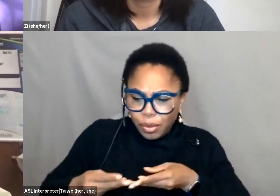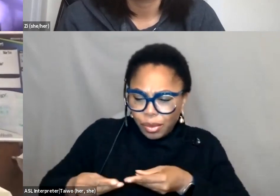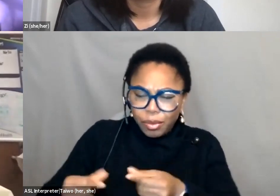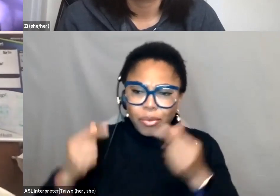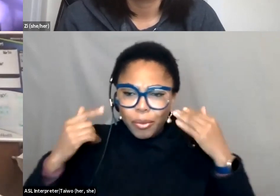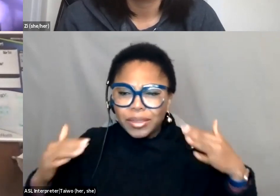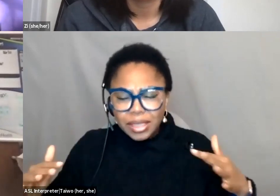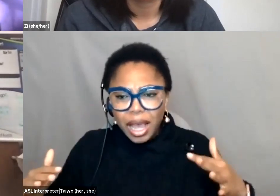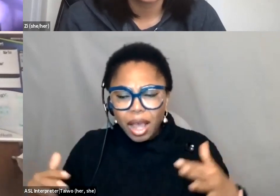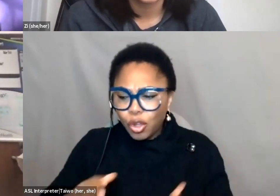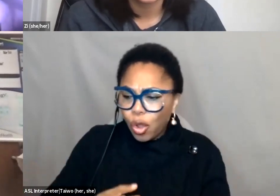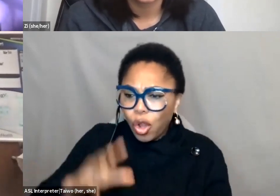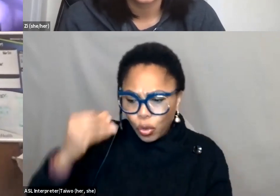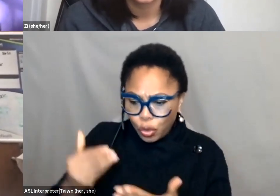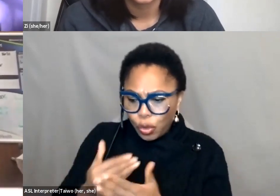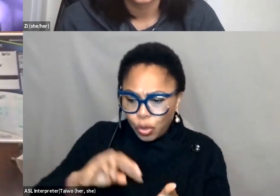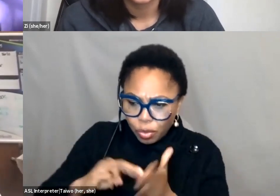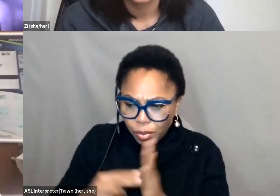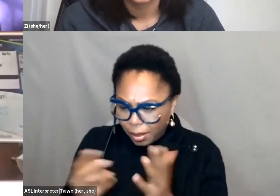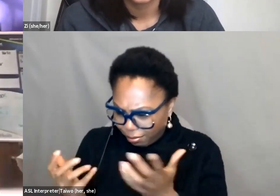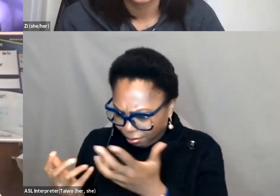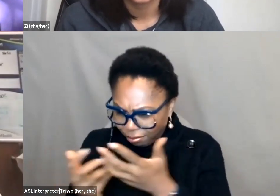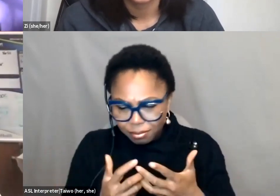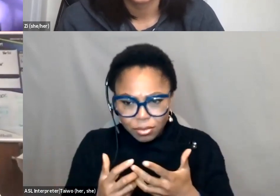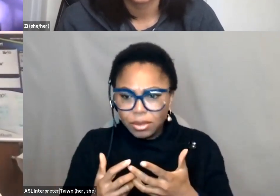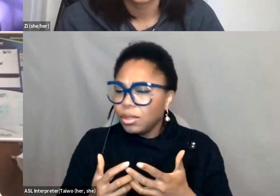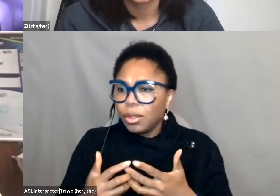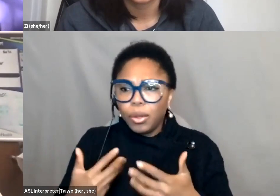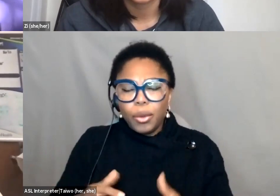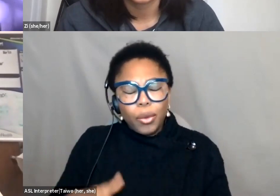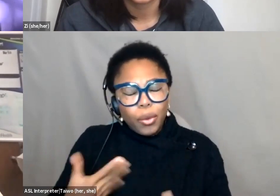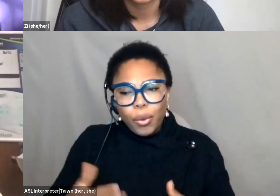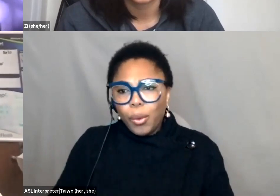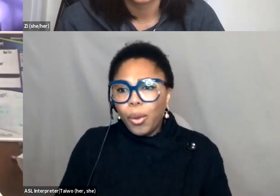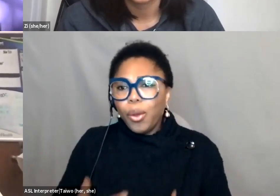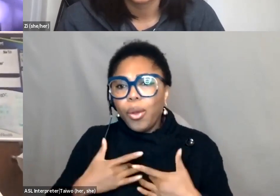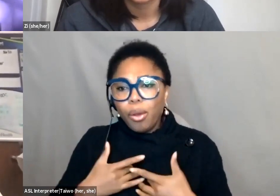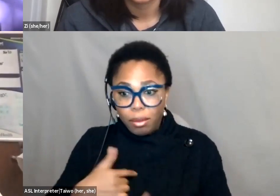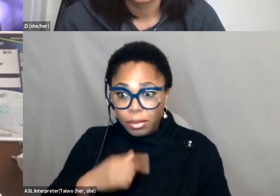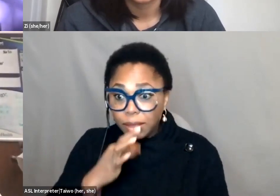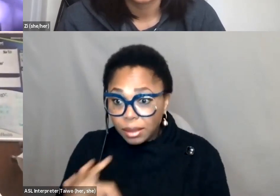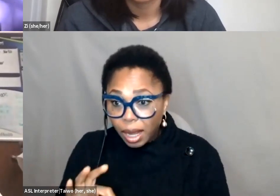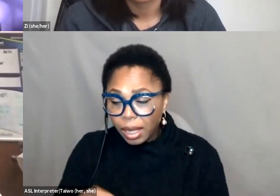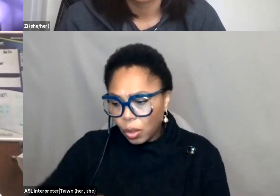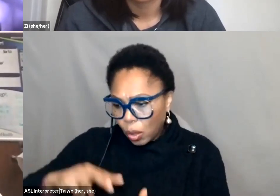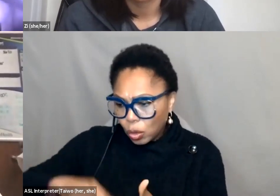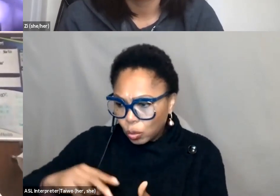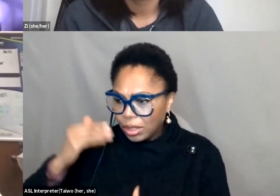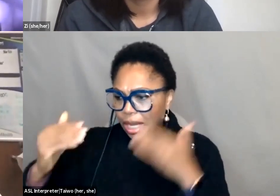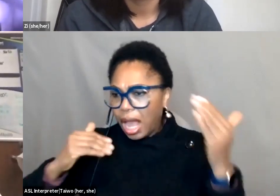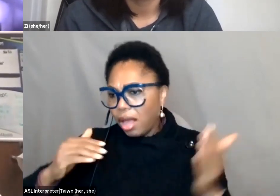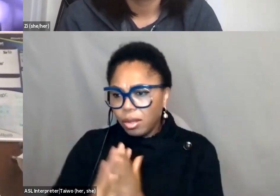sound. Learning new meanings and fitting them together made me catch my breath. At 9 years old, I was reading adult novels